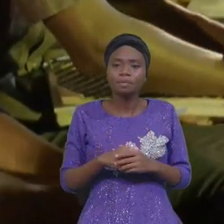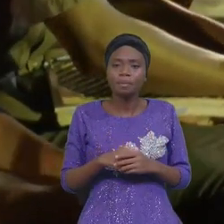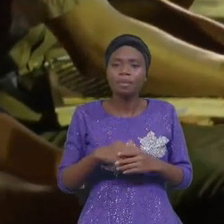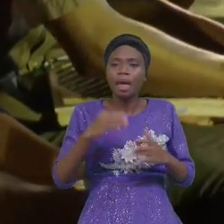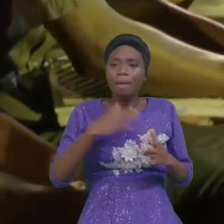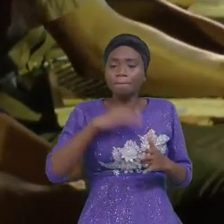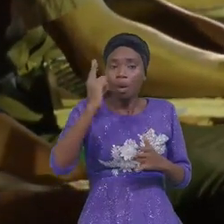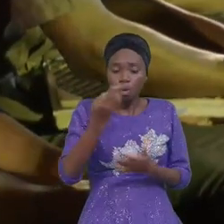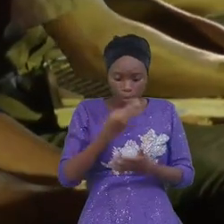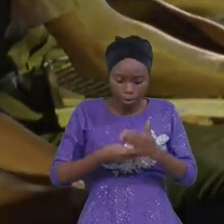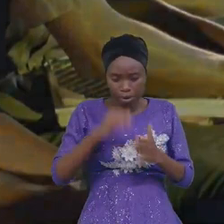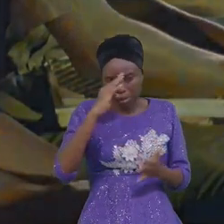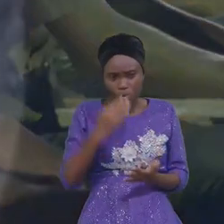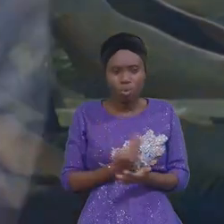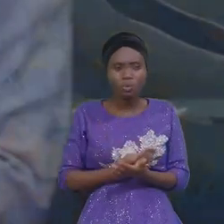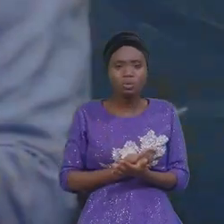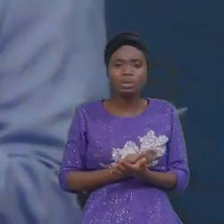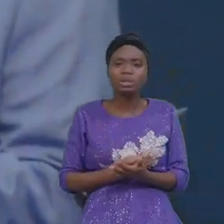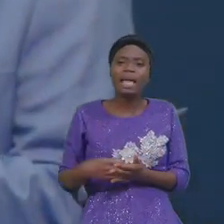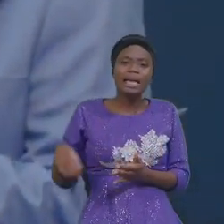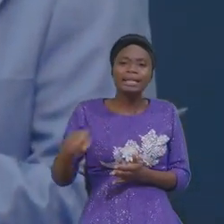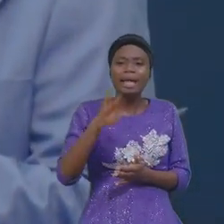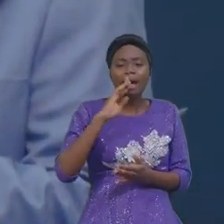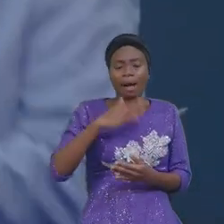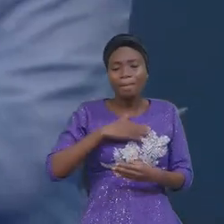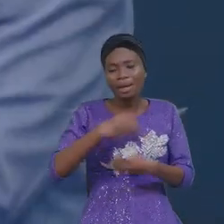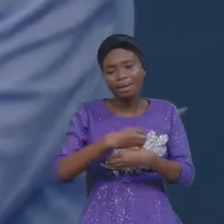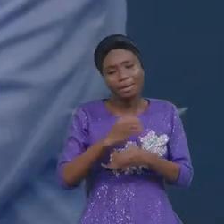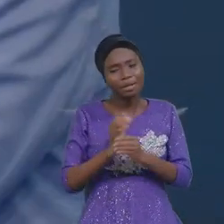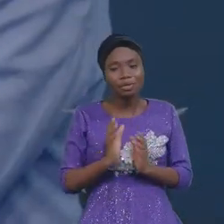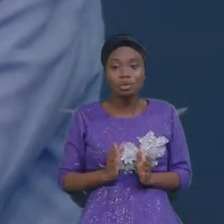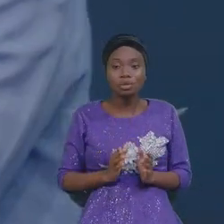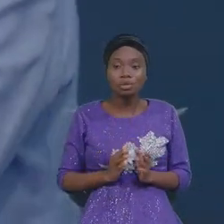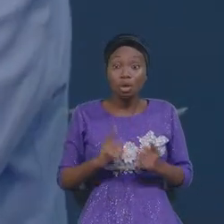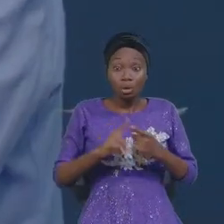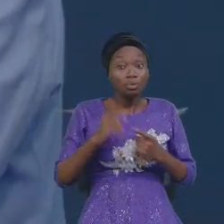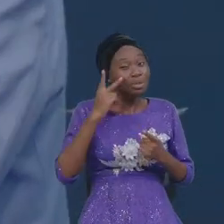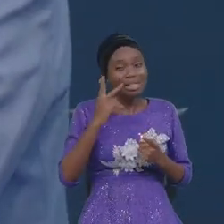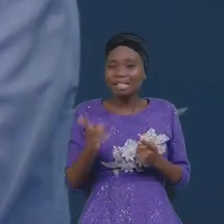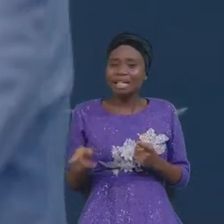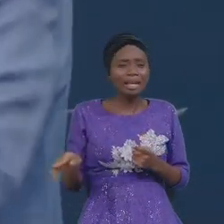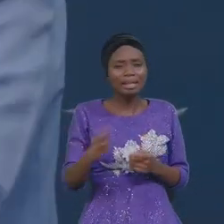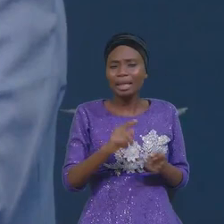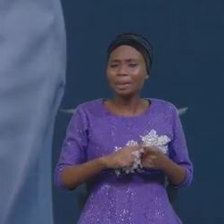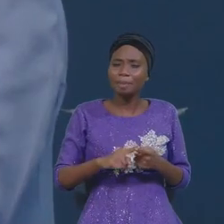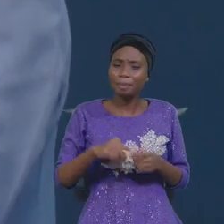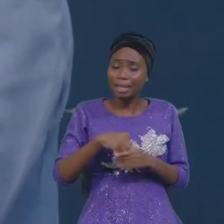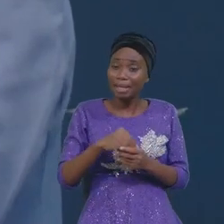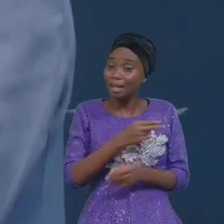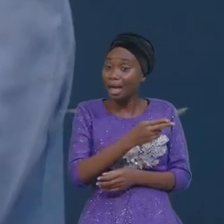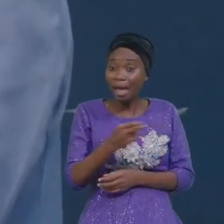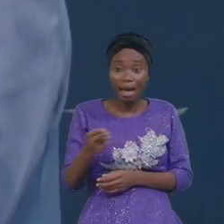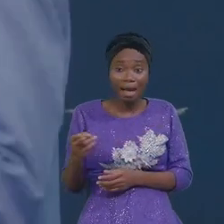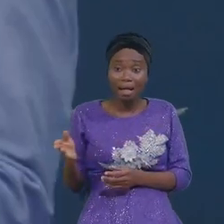Son, they are my creatures. To see them in hell forever and